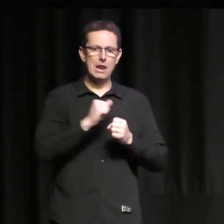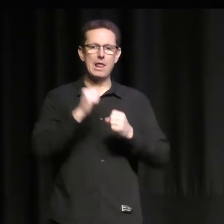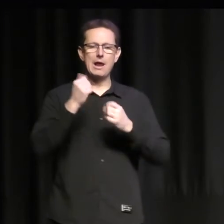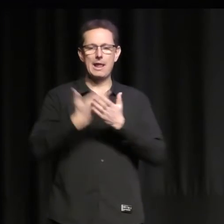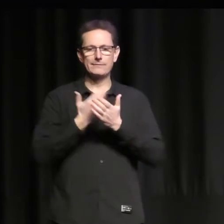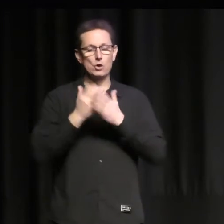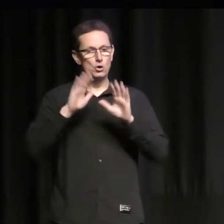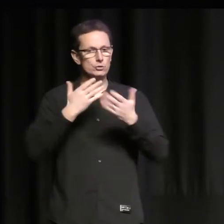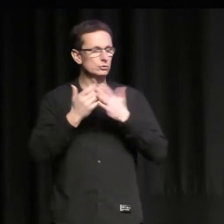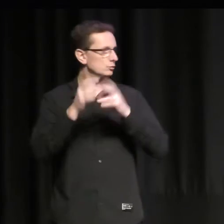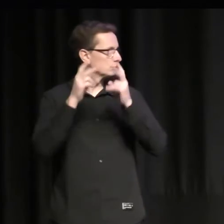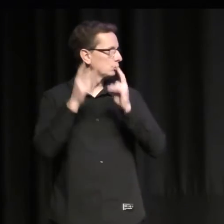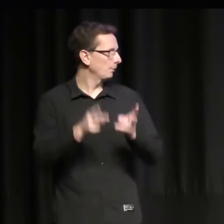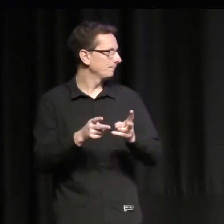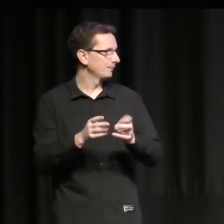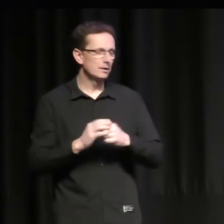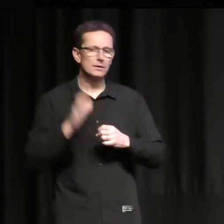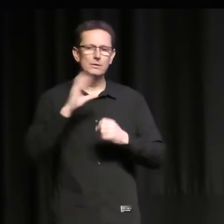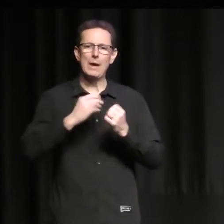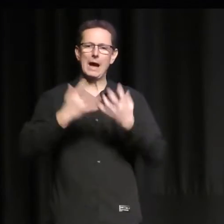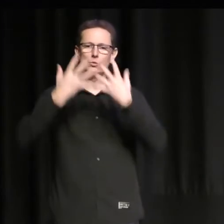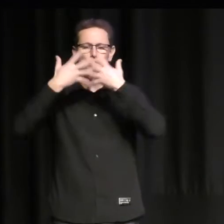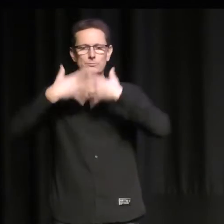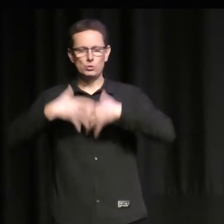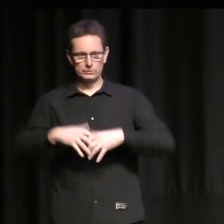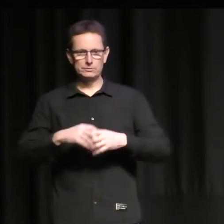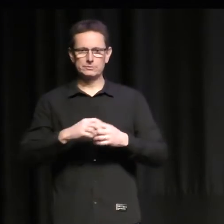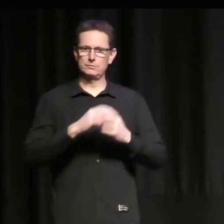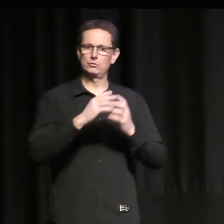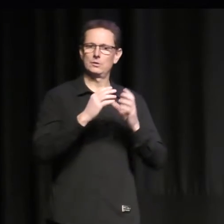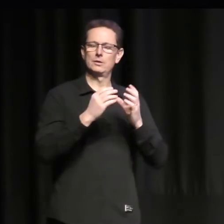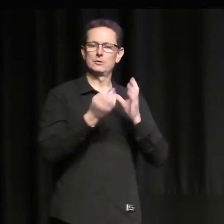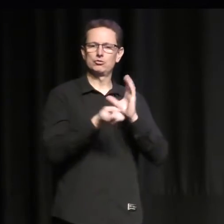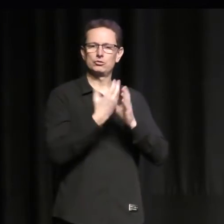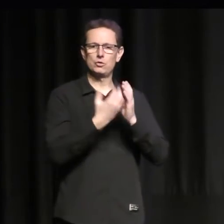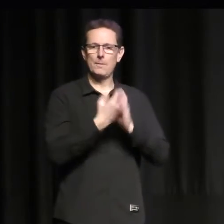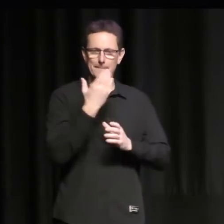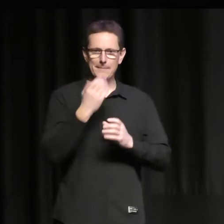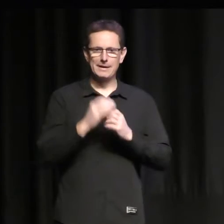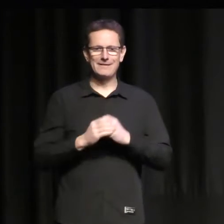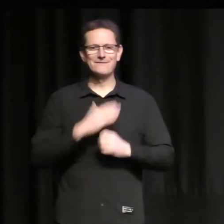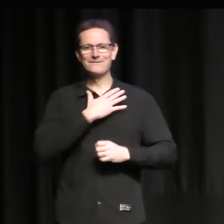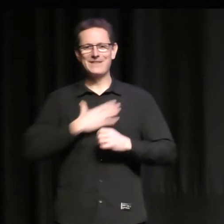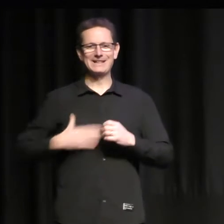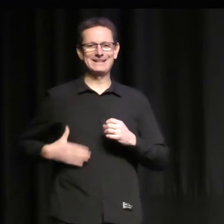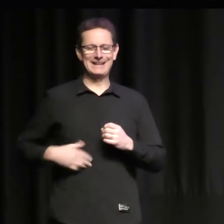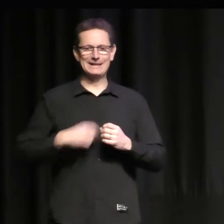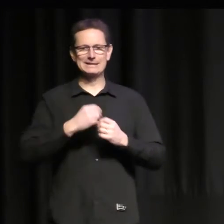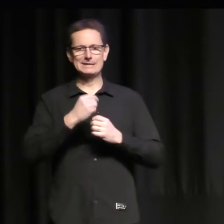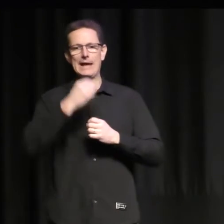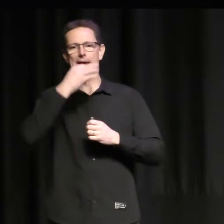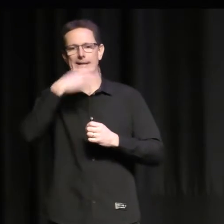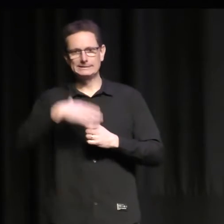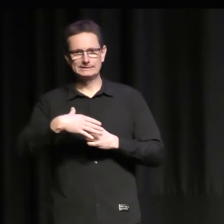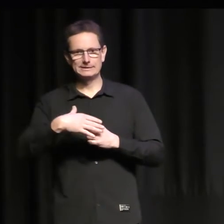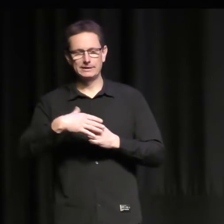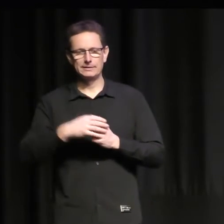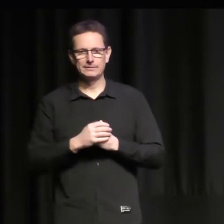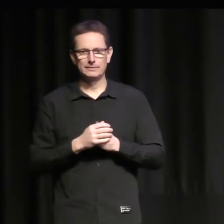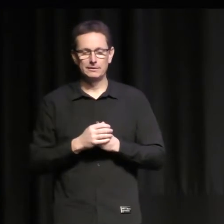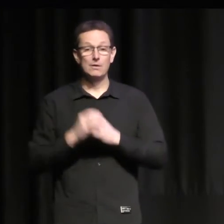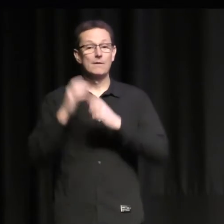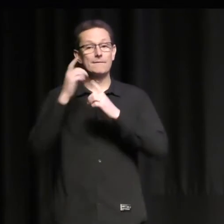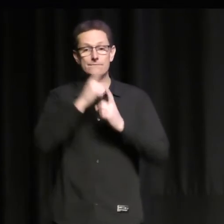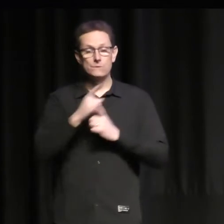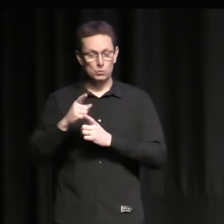doing, you automatically create horrible poverty traps where people, if they